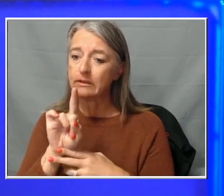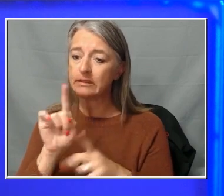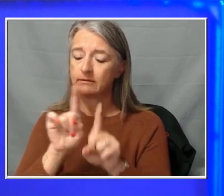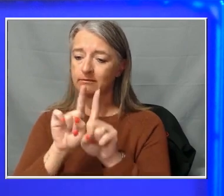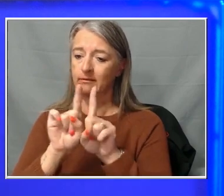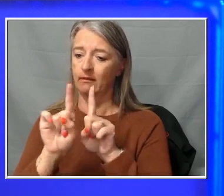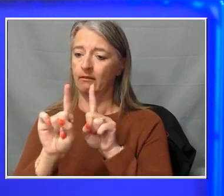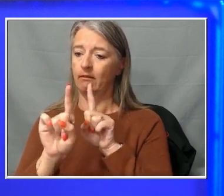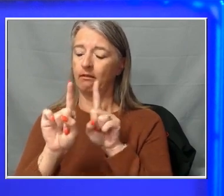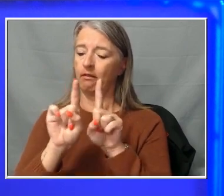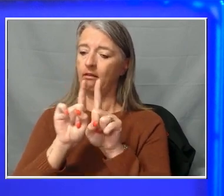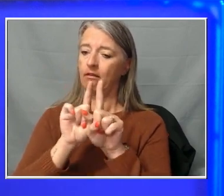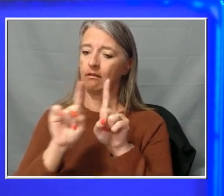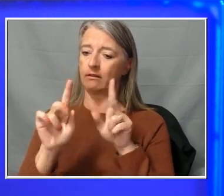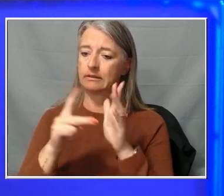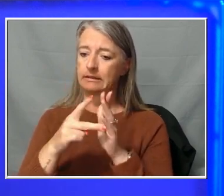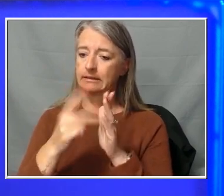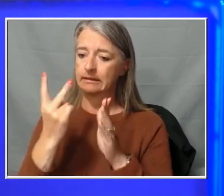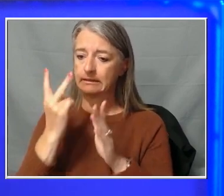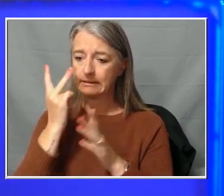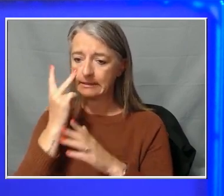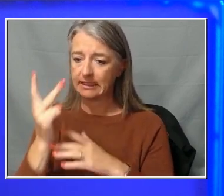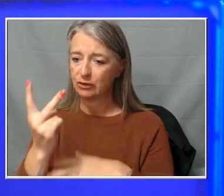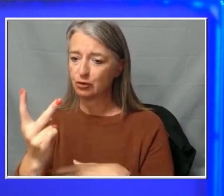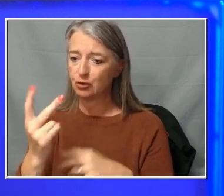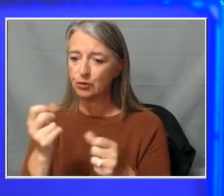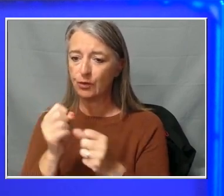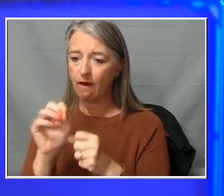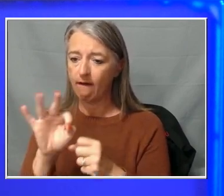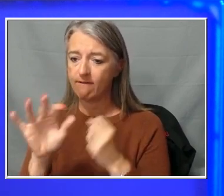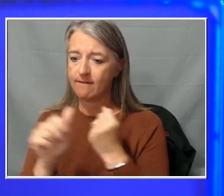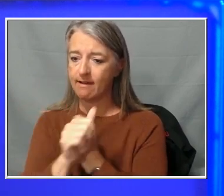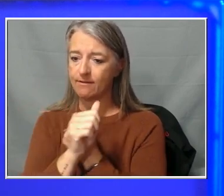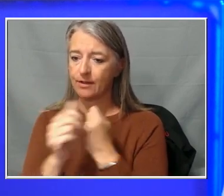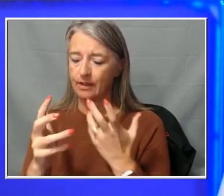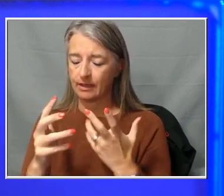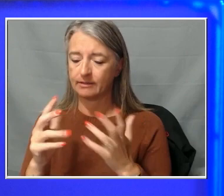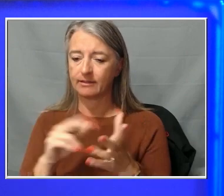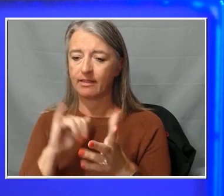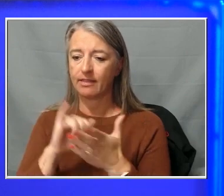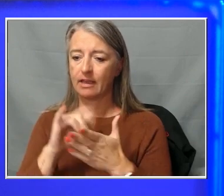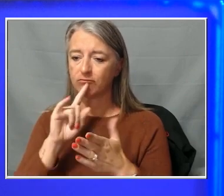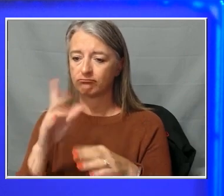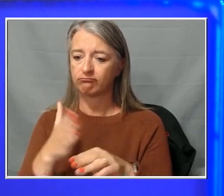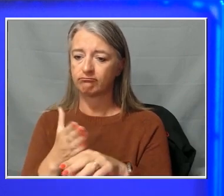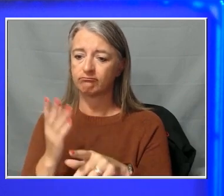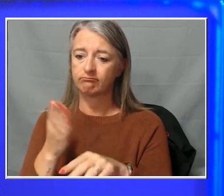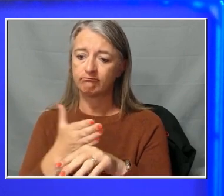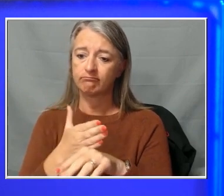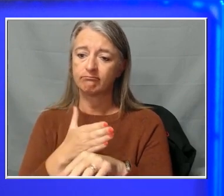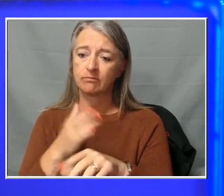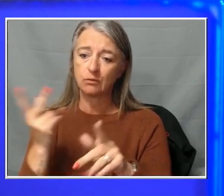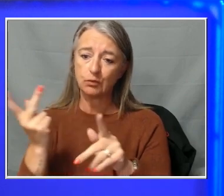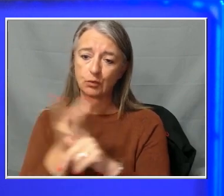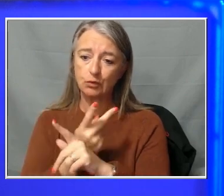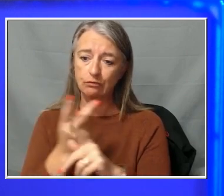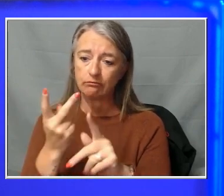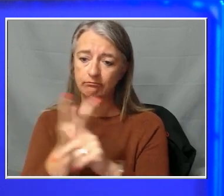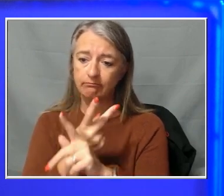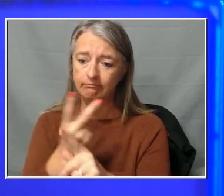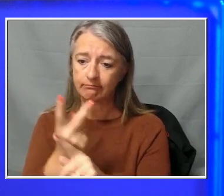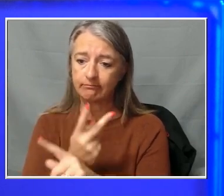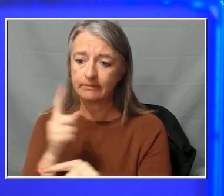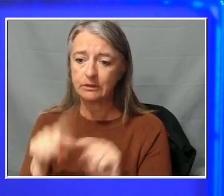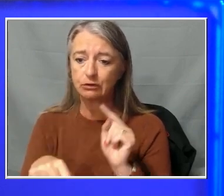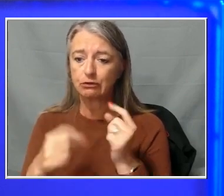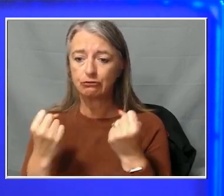double vision. I was seeing two of everything. Oh. And that just progressively got worse to the point where I wasn't able to